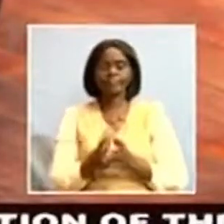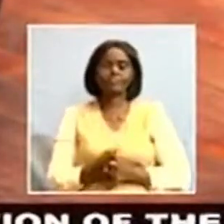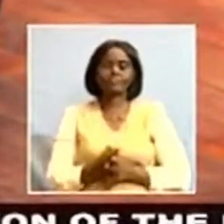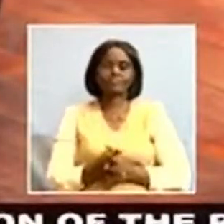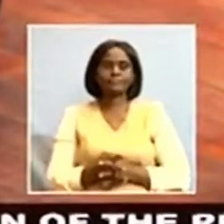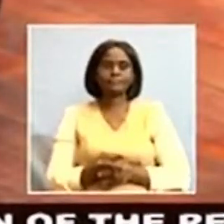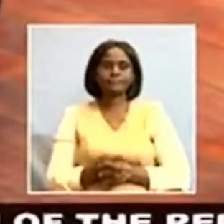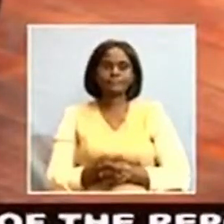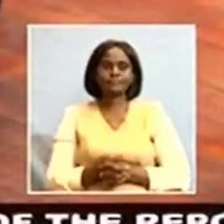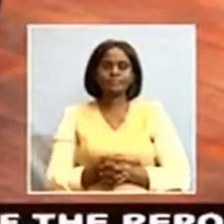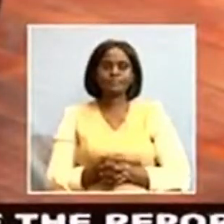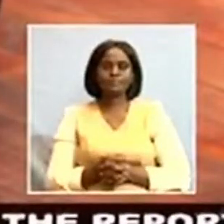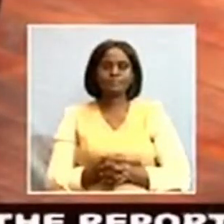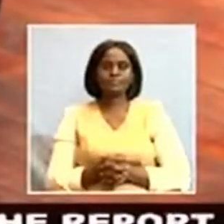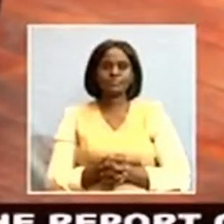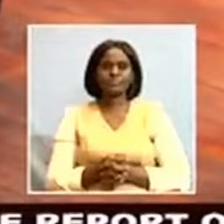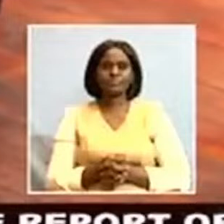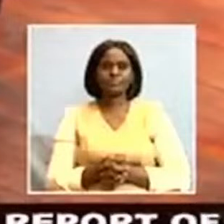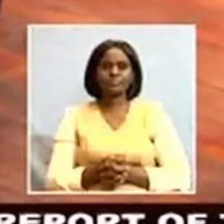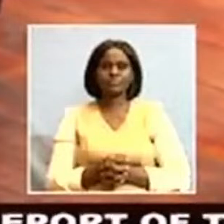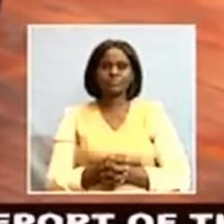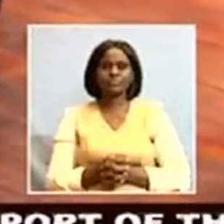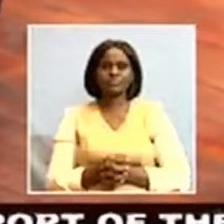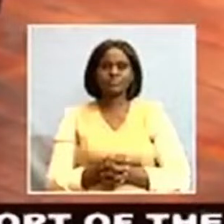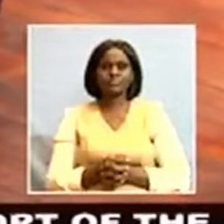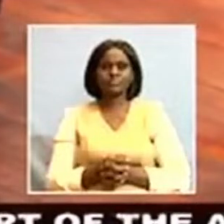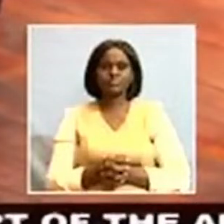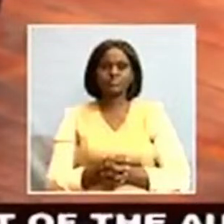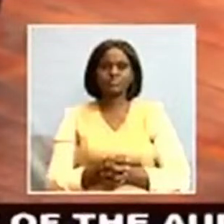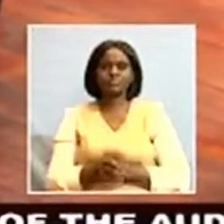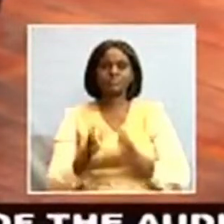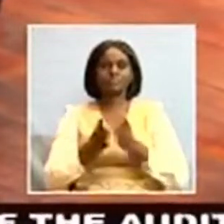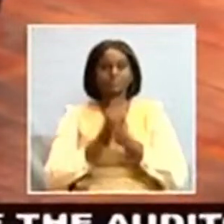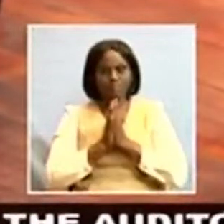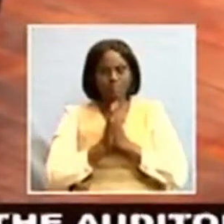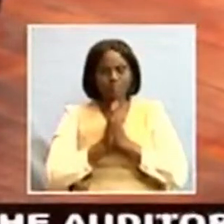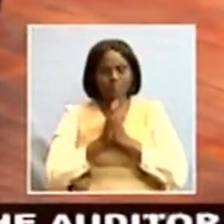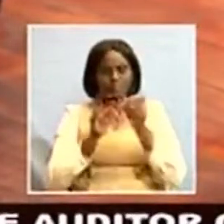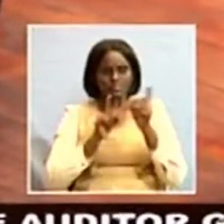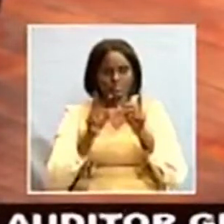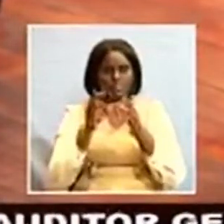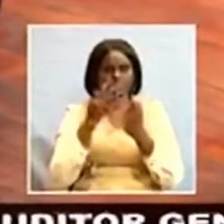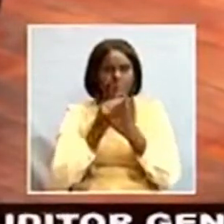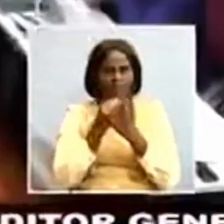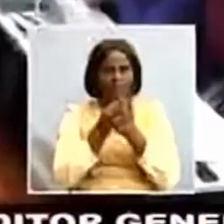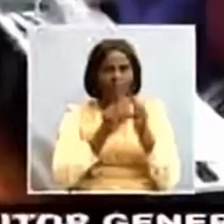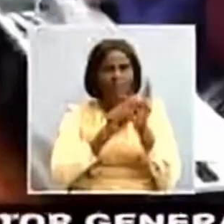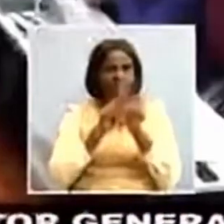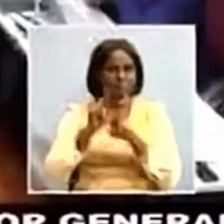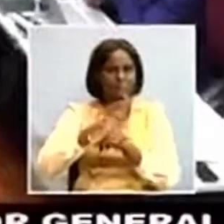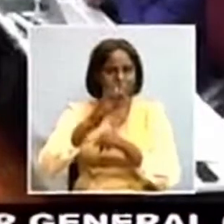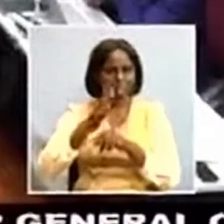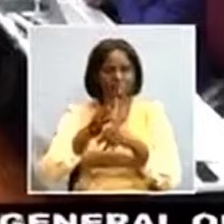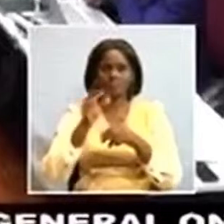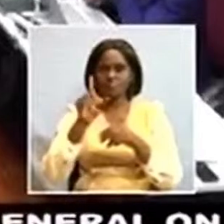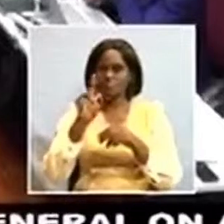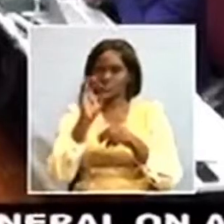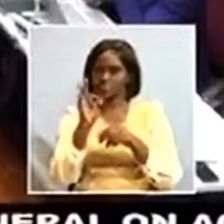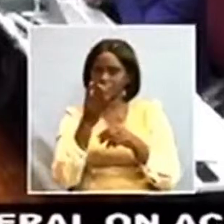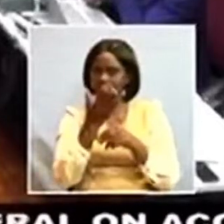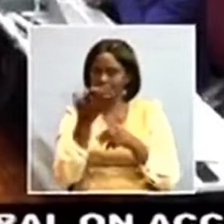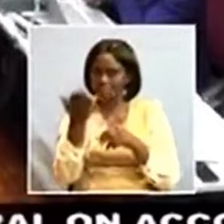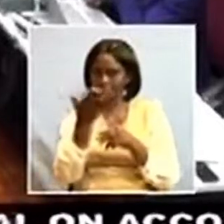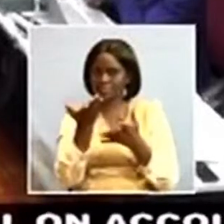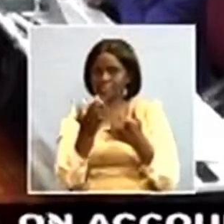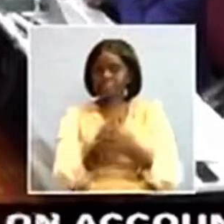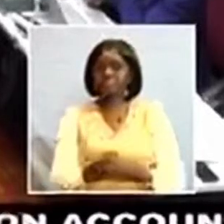Chair, again, allow me to ask Director of Finance to respond. Director of Finance, you may